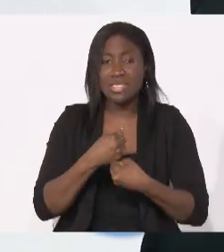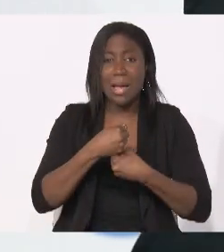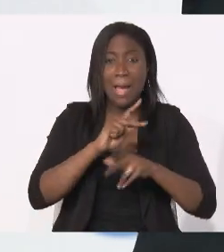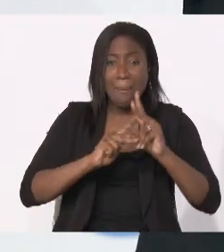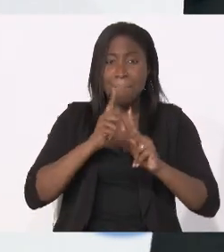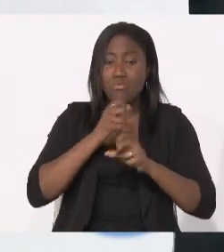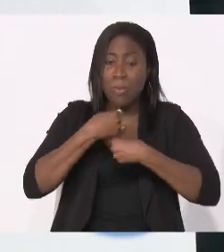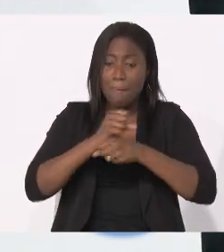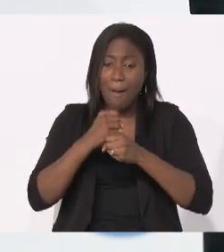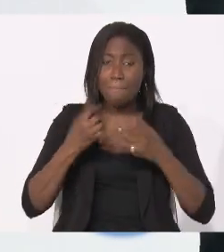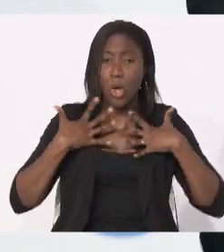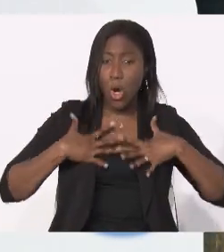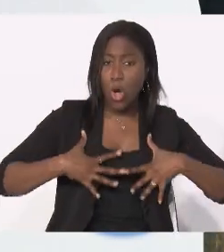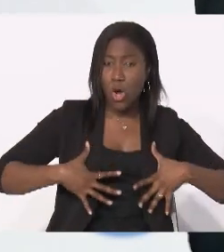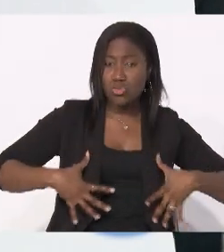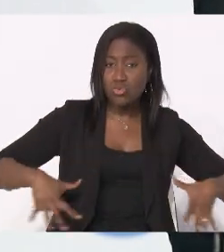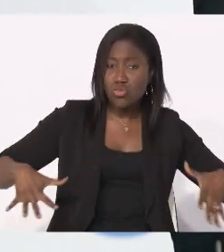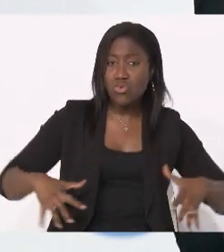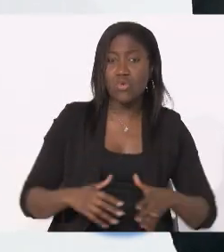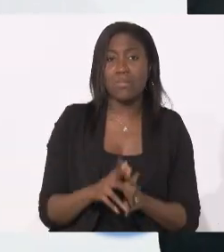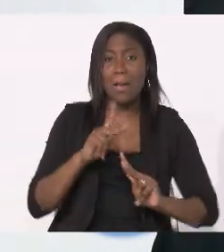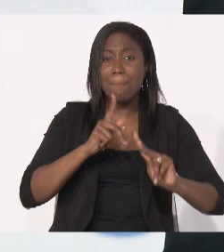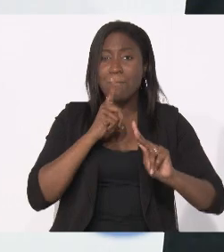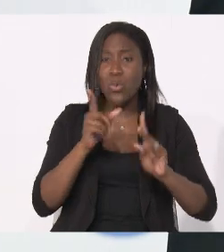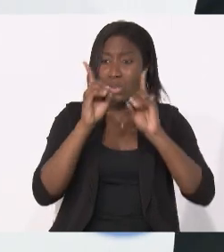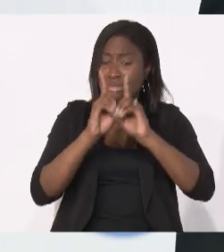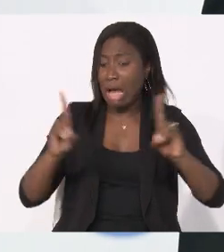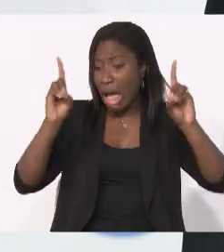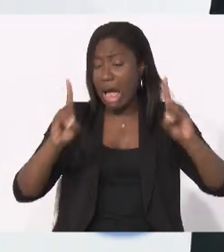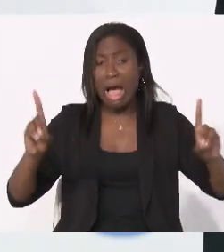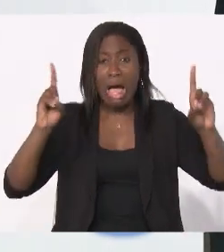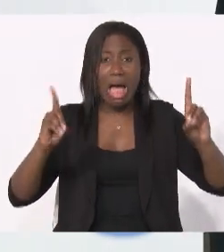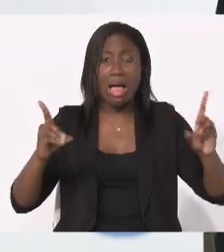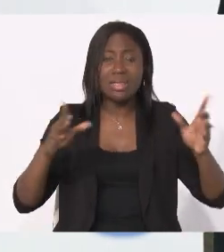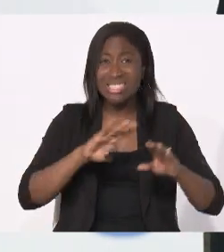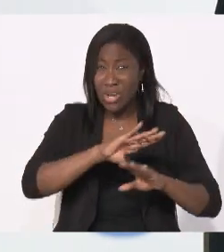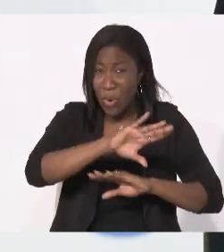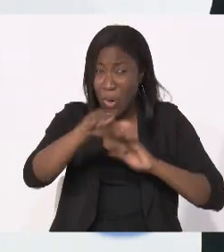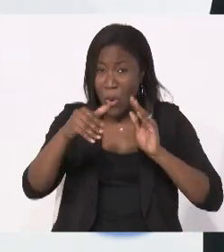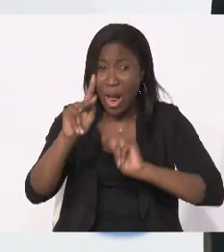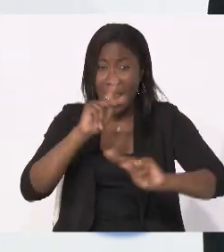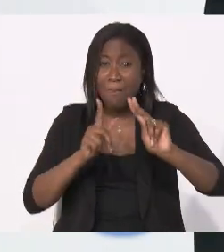they make a commercial, the idea is that I have made a commercial to sell this thing.